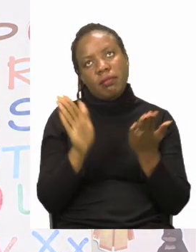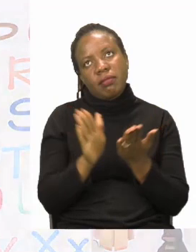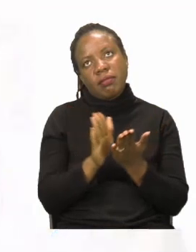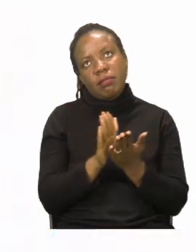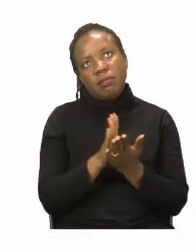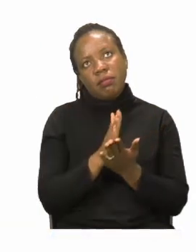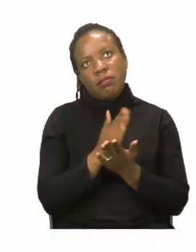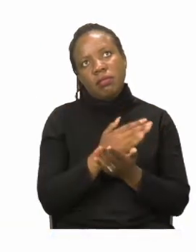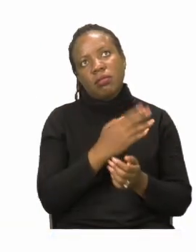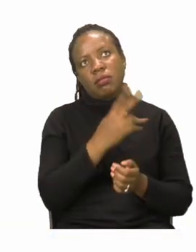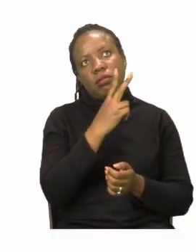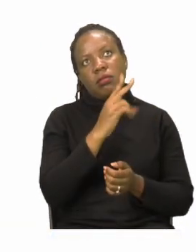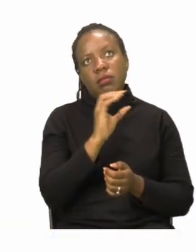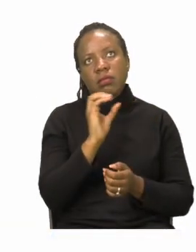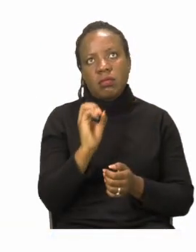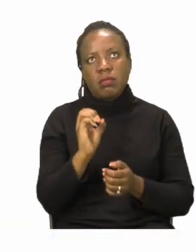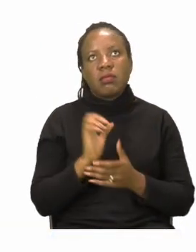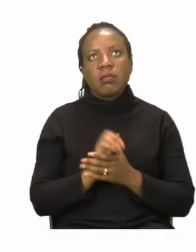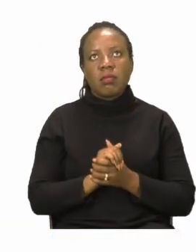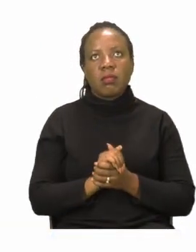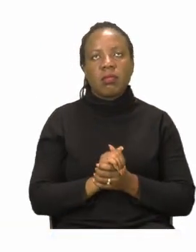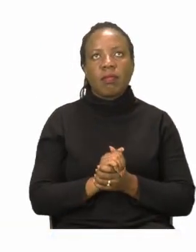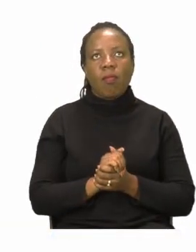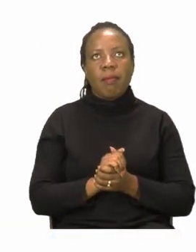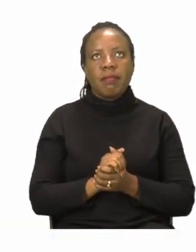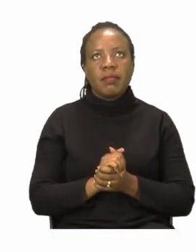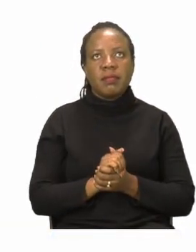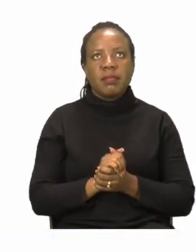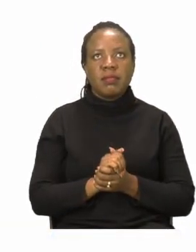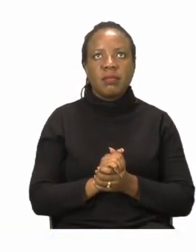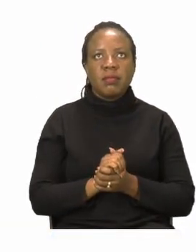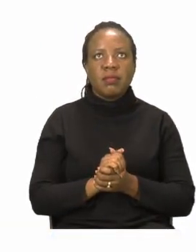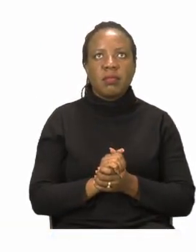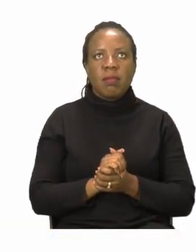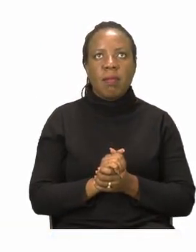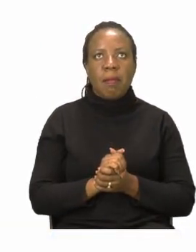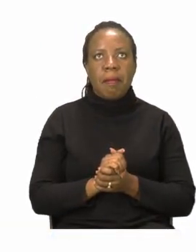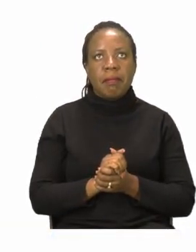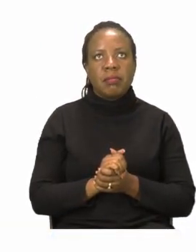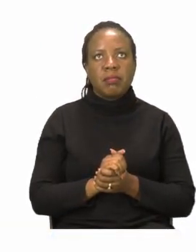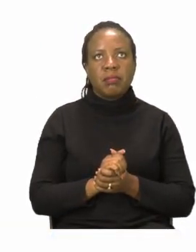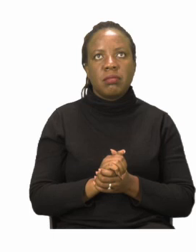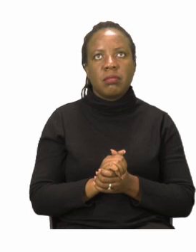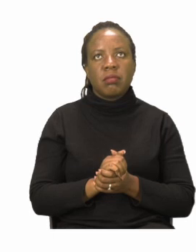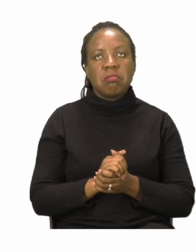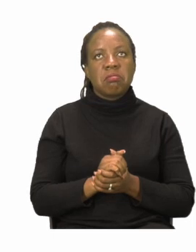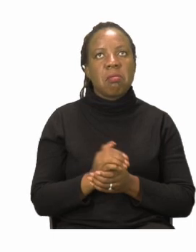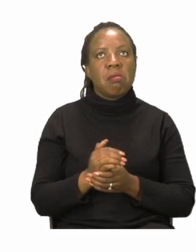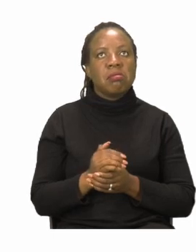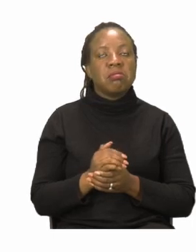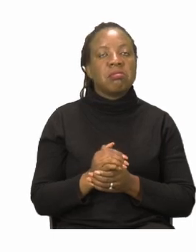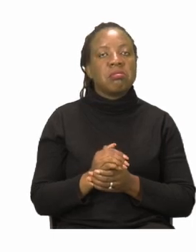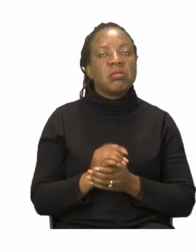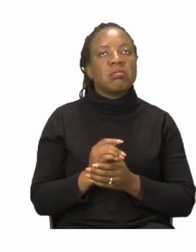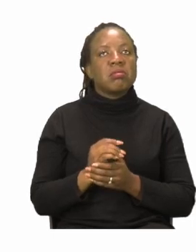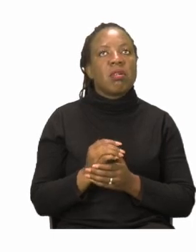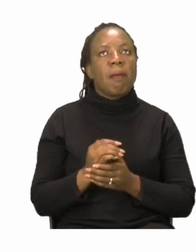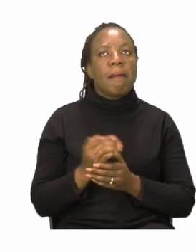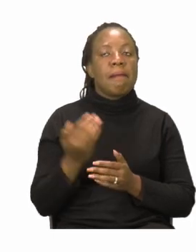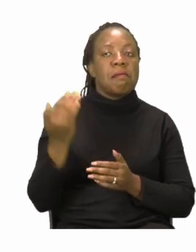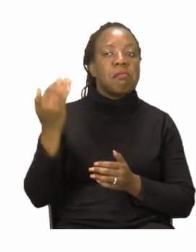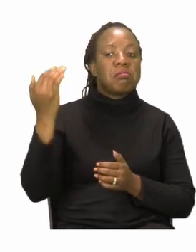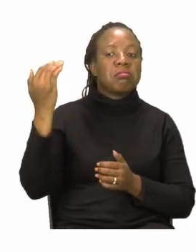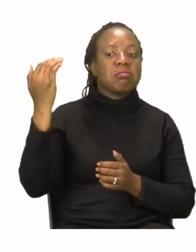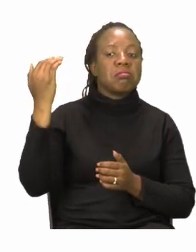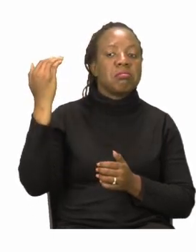20. Now on page 20, we are going to look at the past tense. It